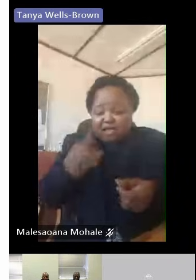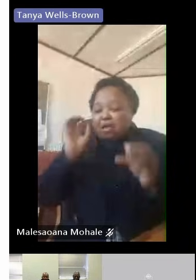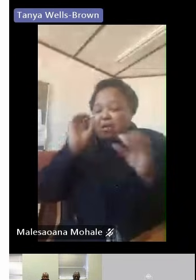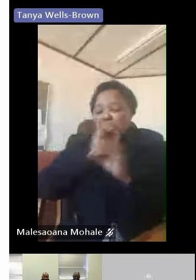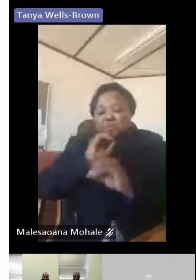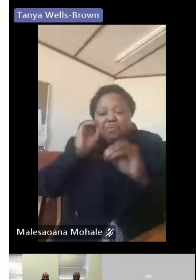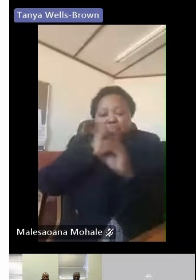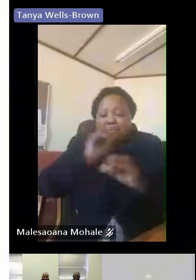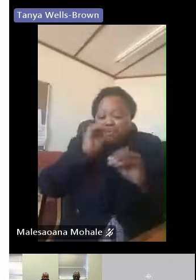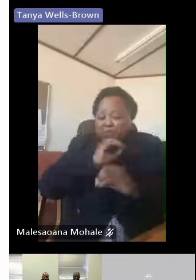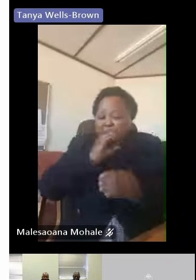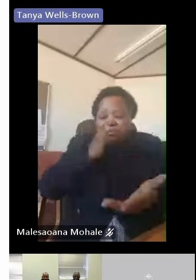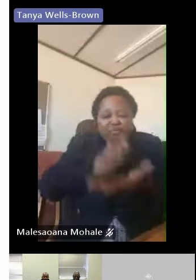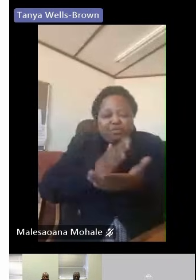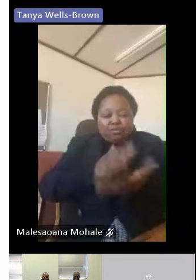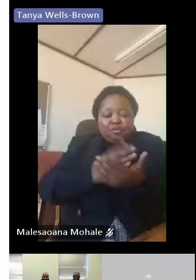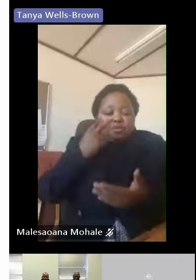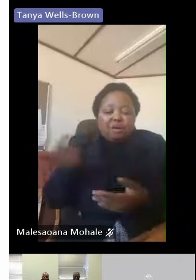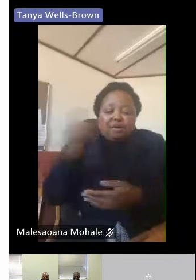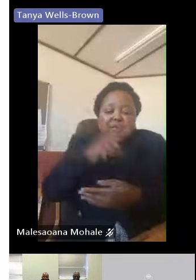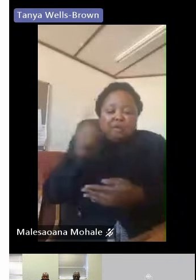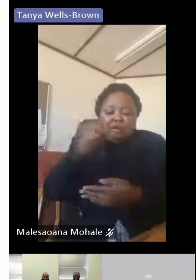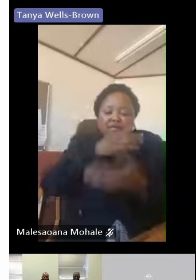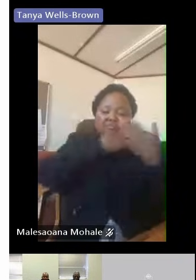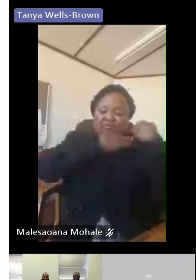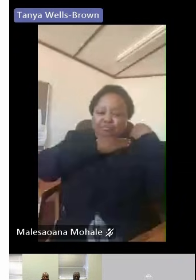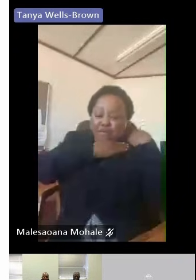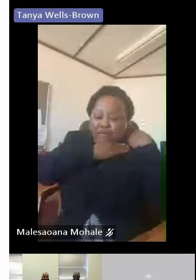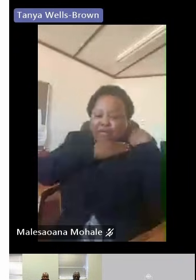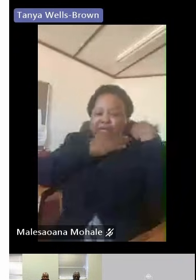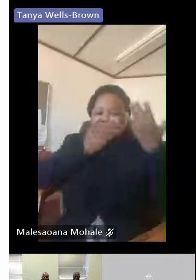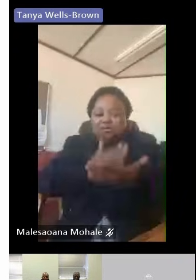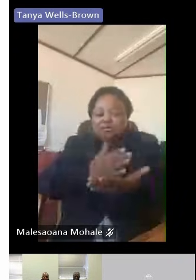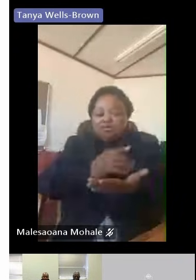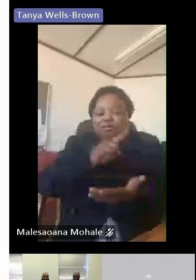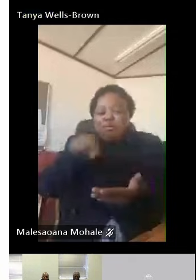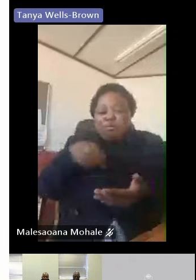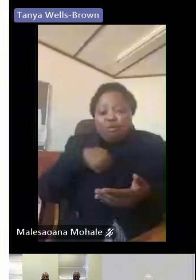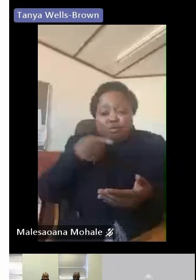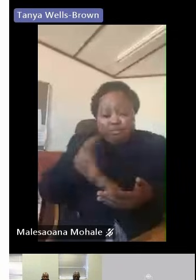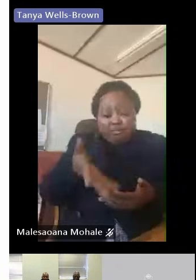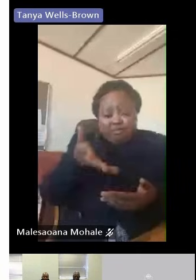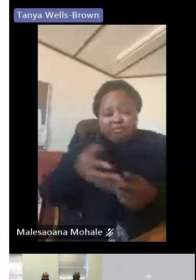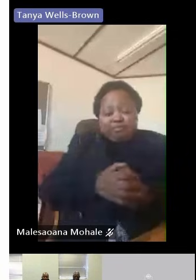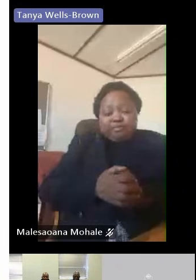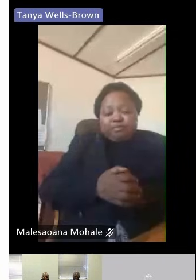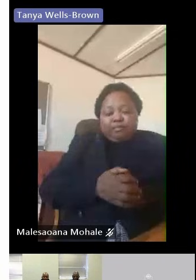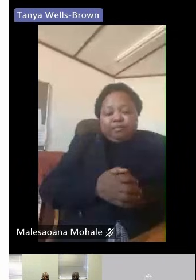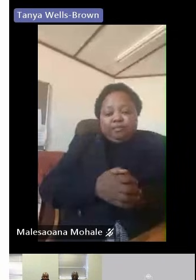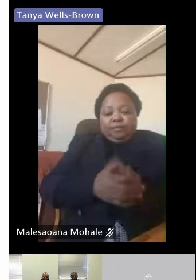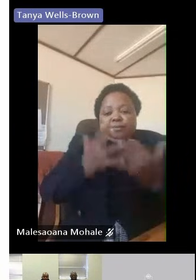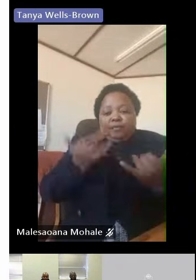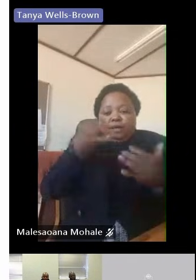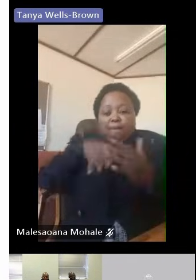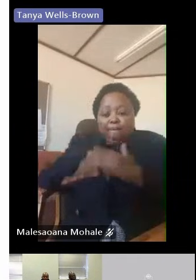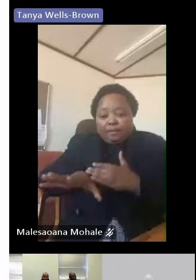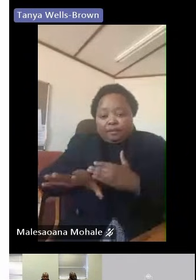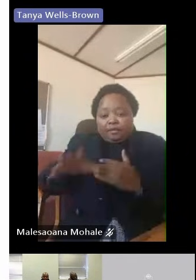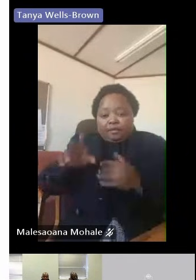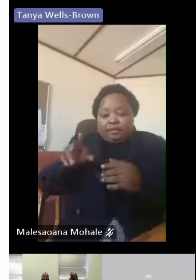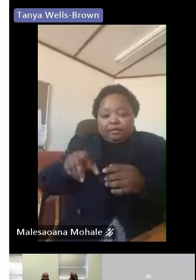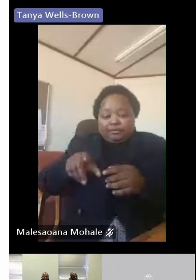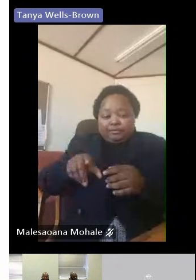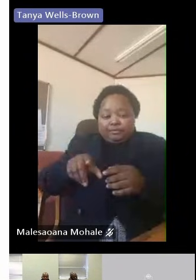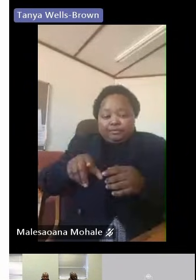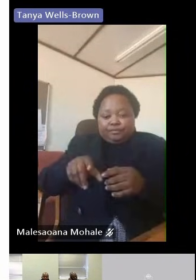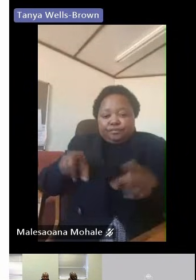daily burden. And so none of these things are actually factored in. Ministries budget separately for a problem